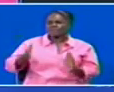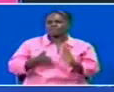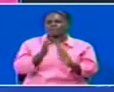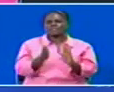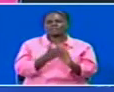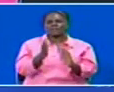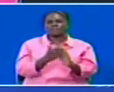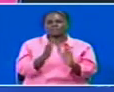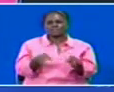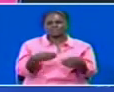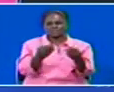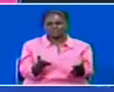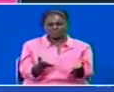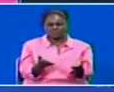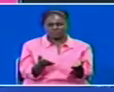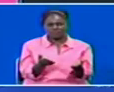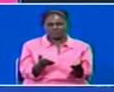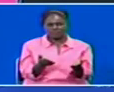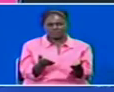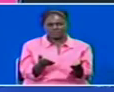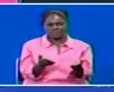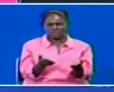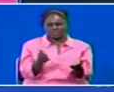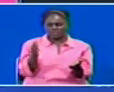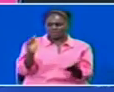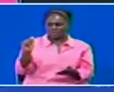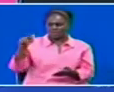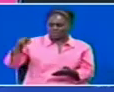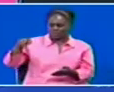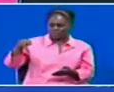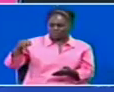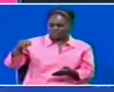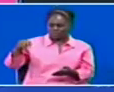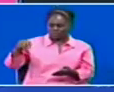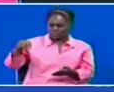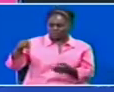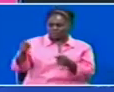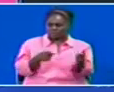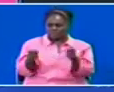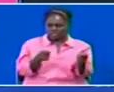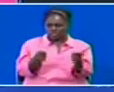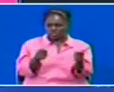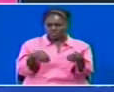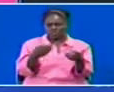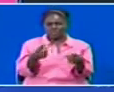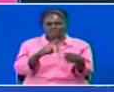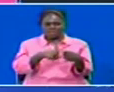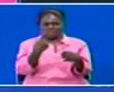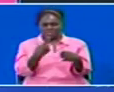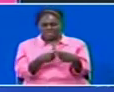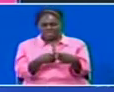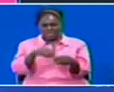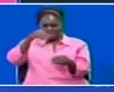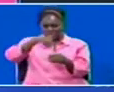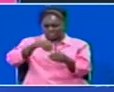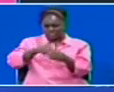and that the provincial administration should come in and help. Then the Minister for